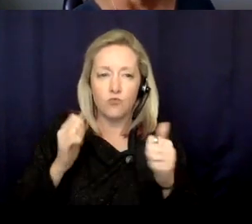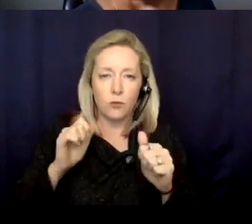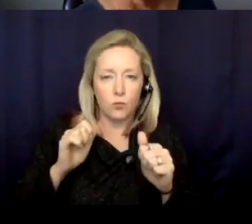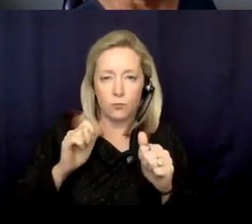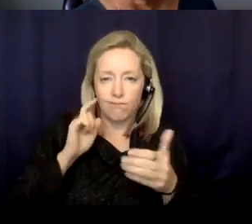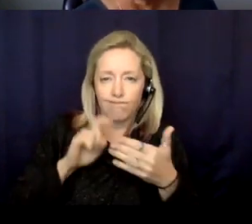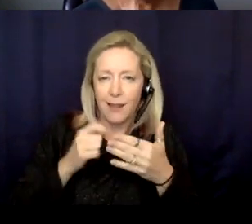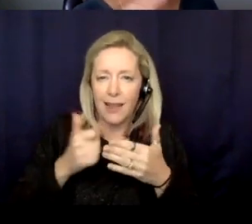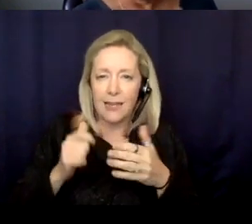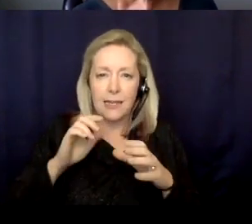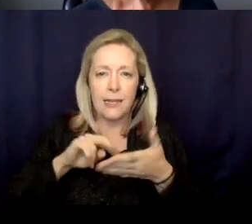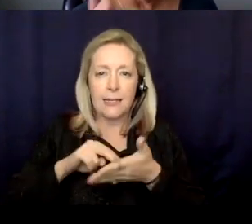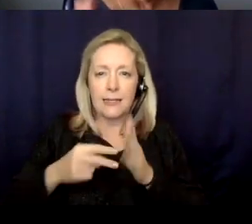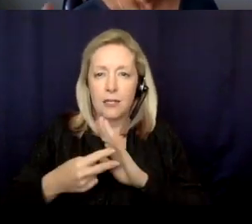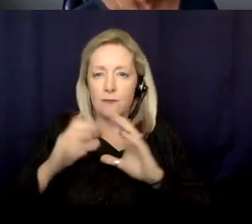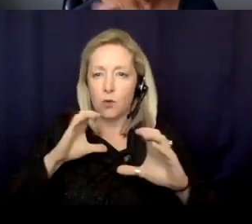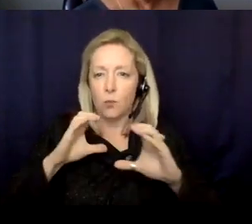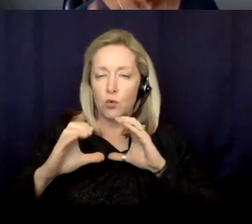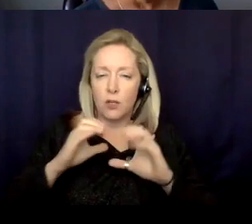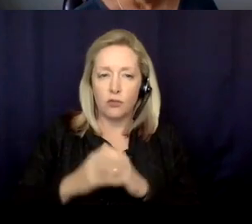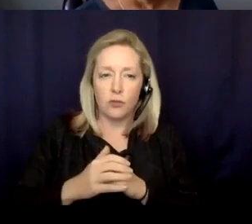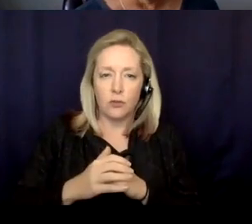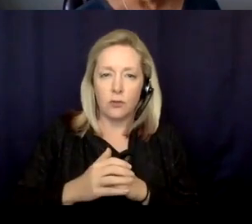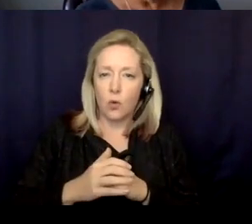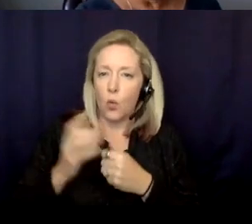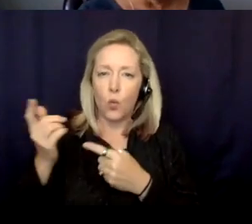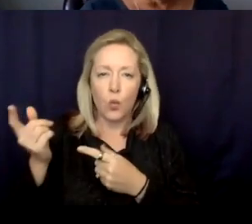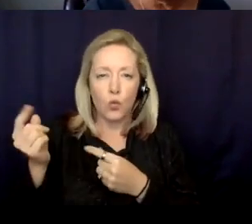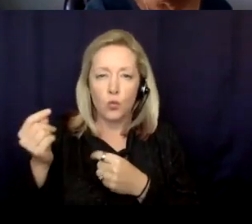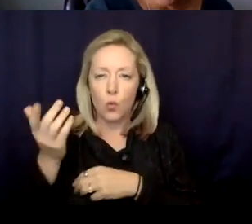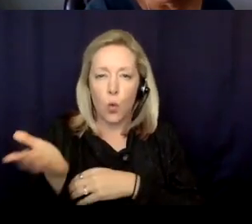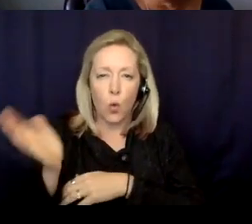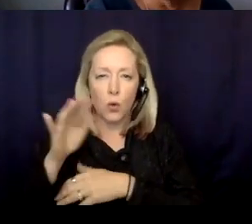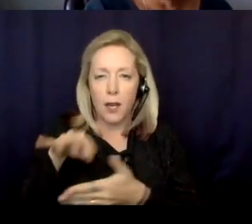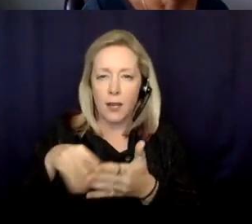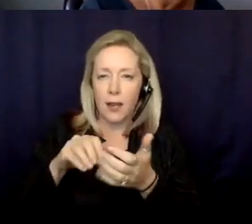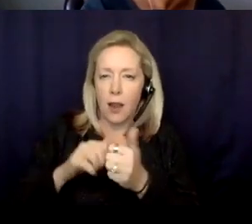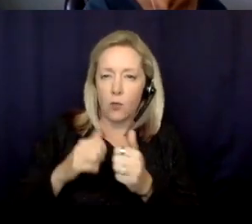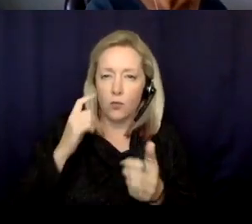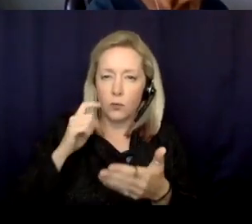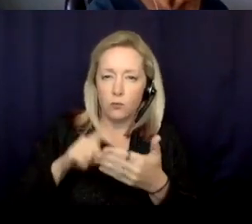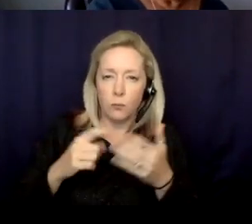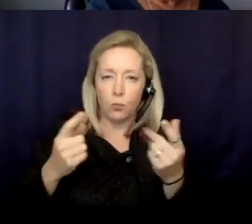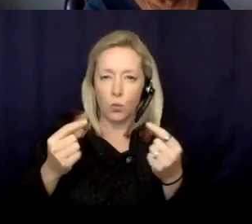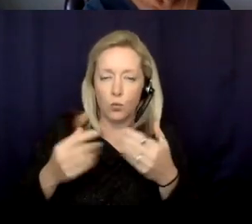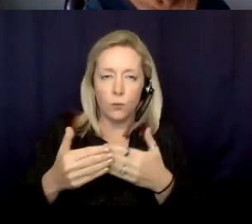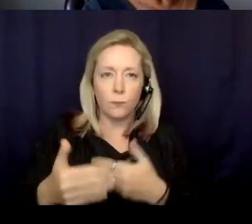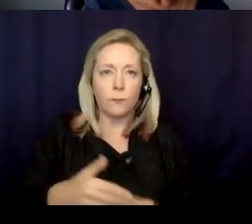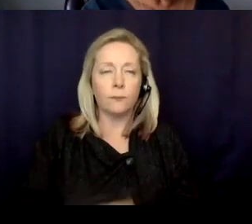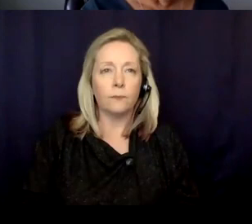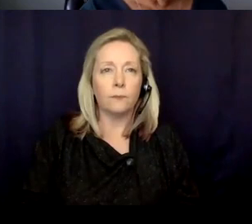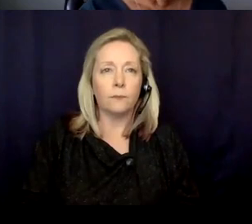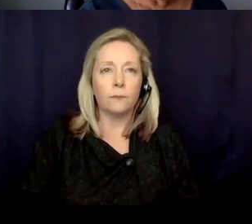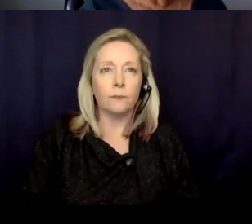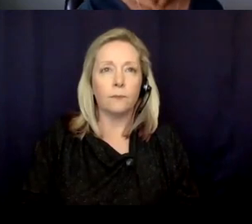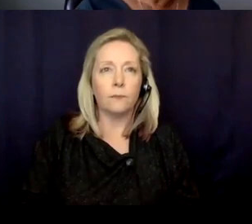see across there? What are the different ways that they're doing this? How can we know what to do? Okay,